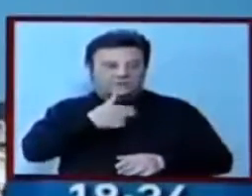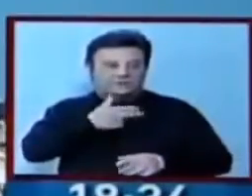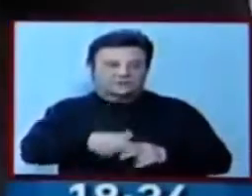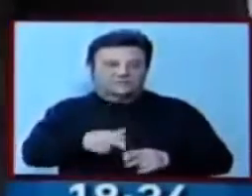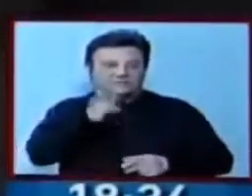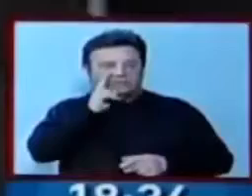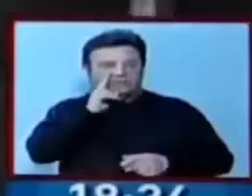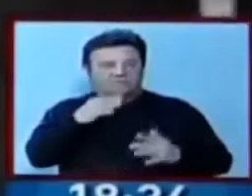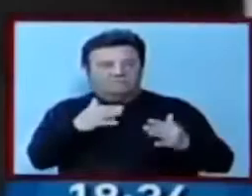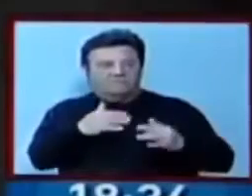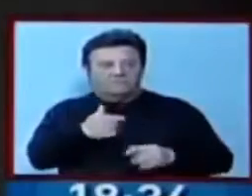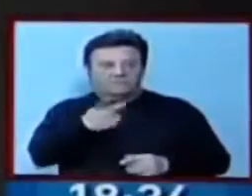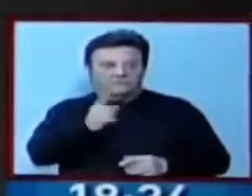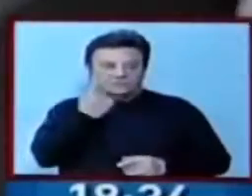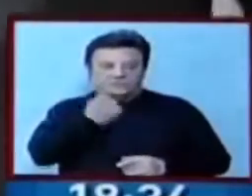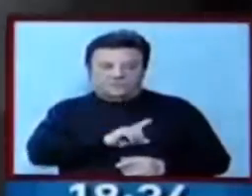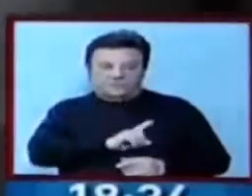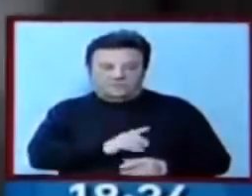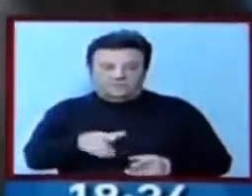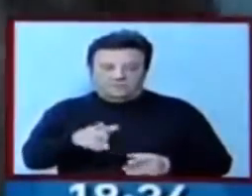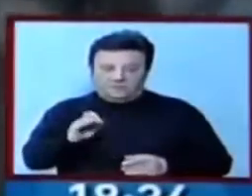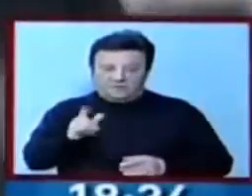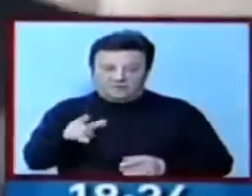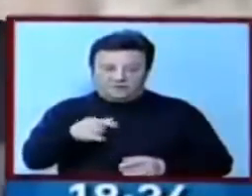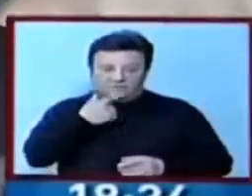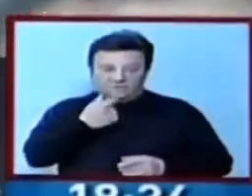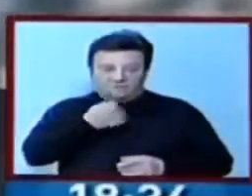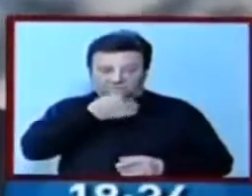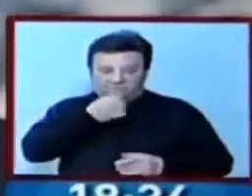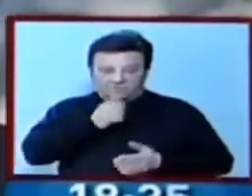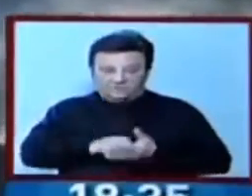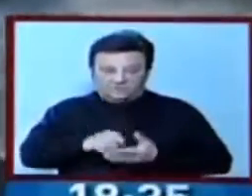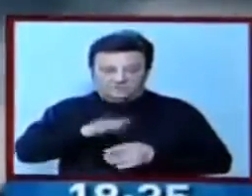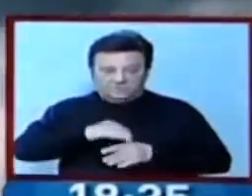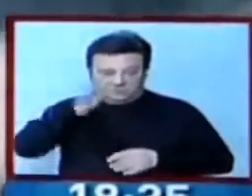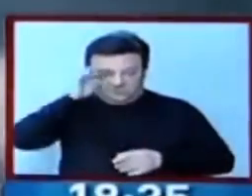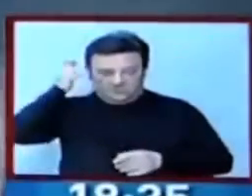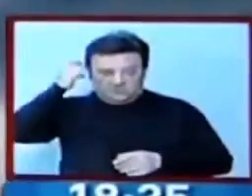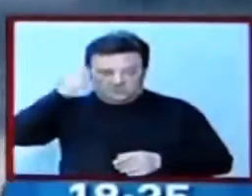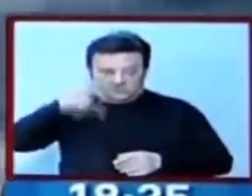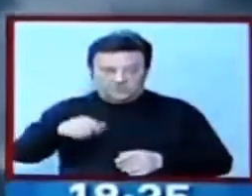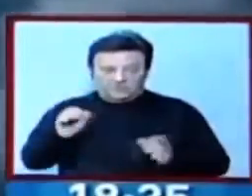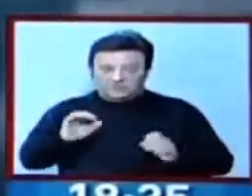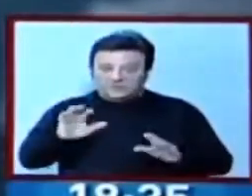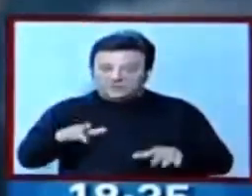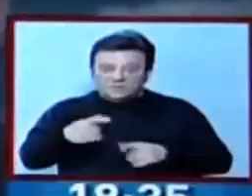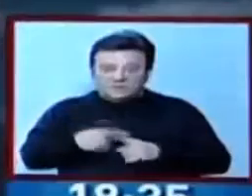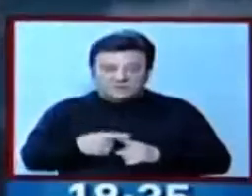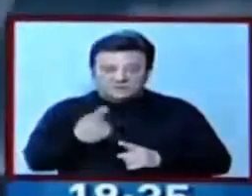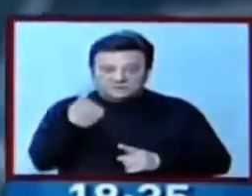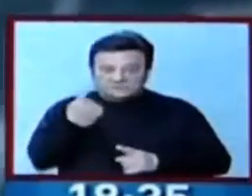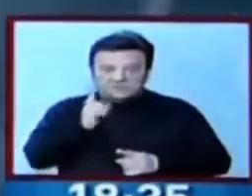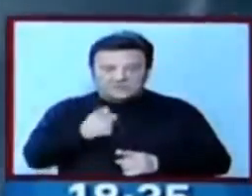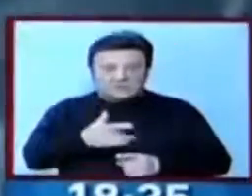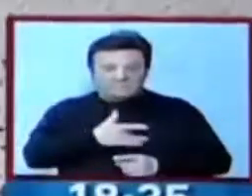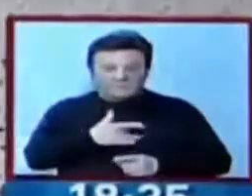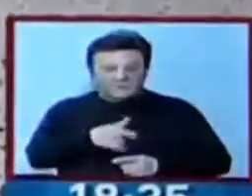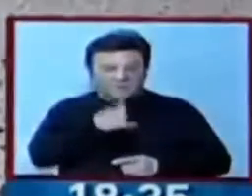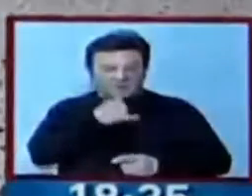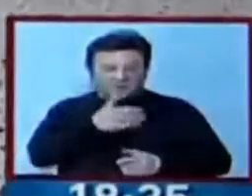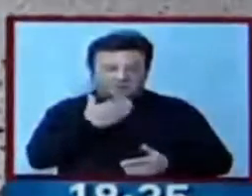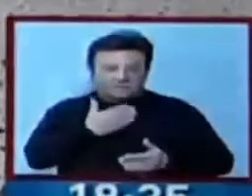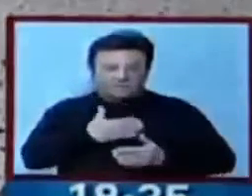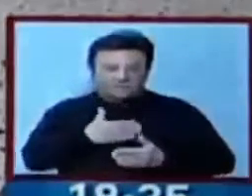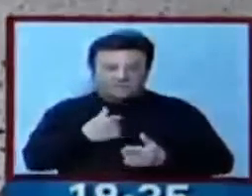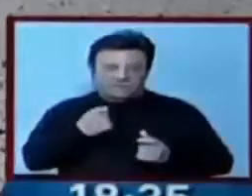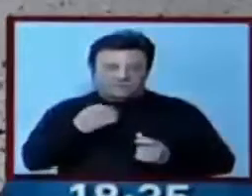screen television for football. Carl diz que fala e escreve com conhecimento de causa, sem qualquer interesse para além da paixão que o Algarve